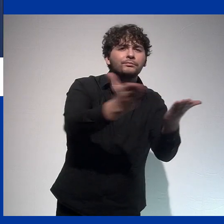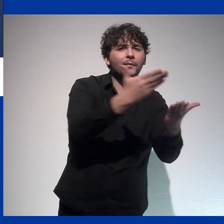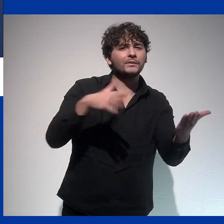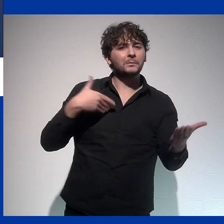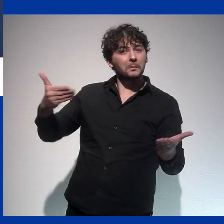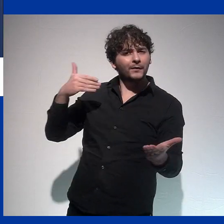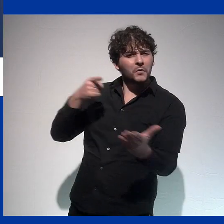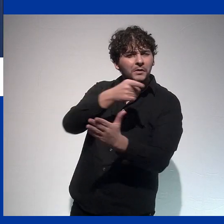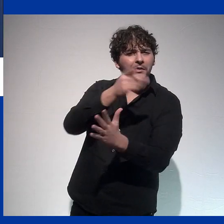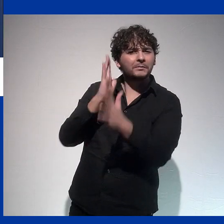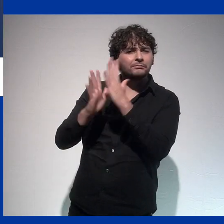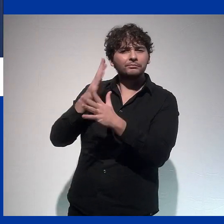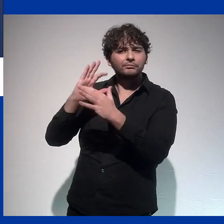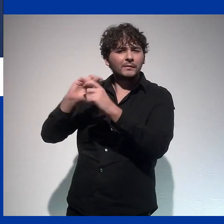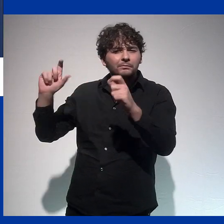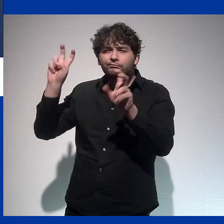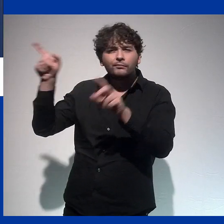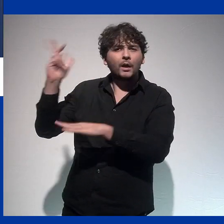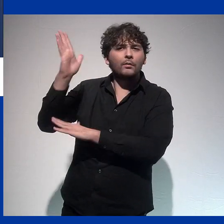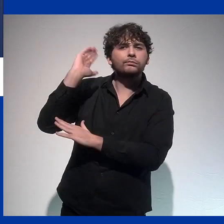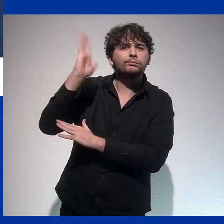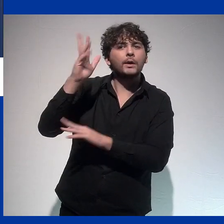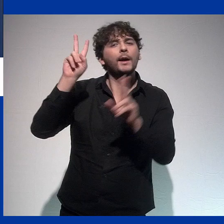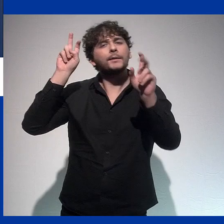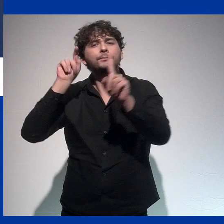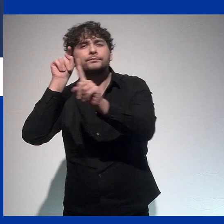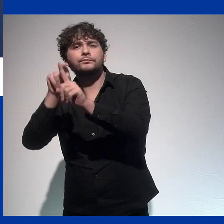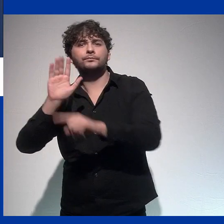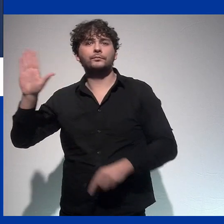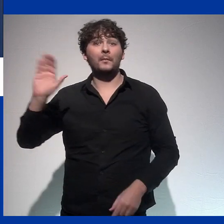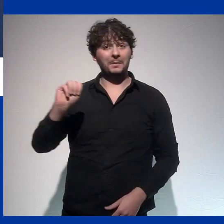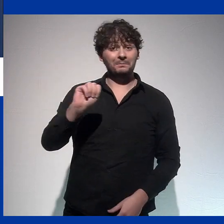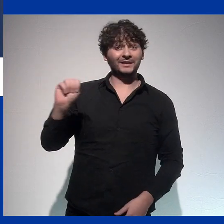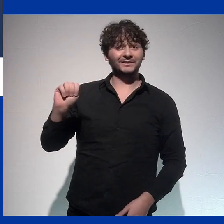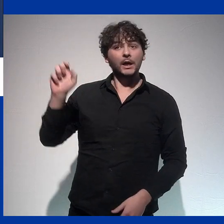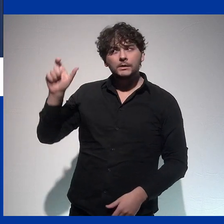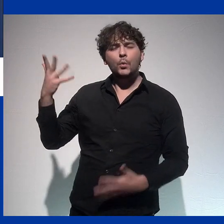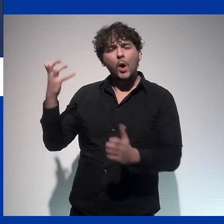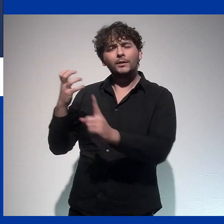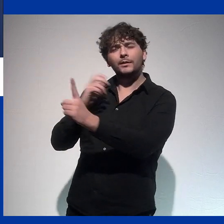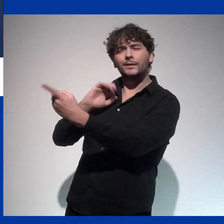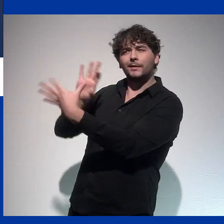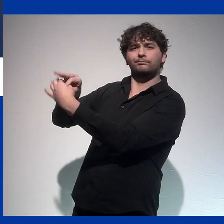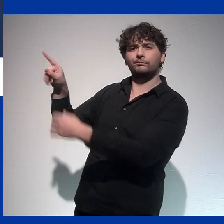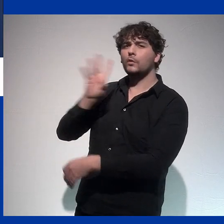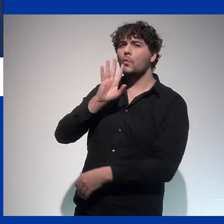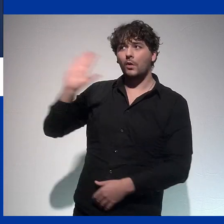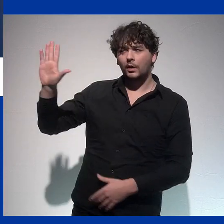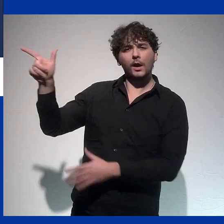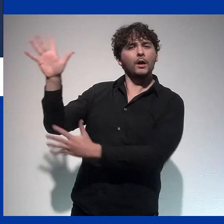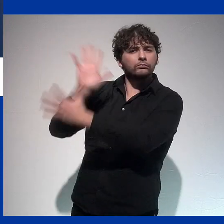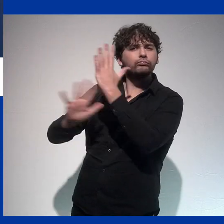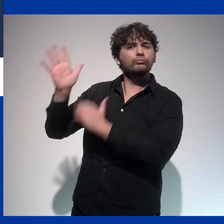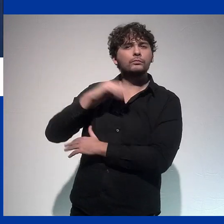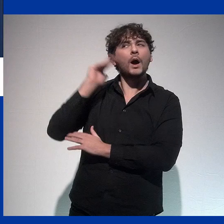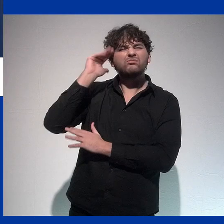previous speakers, in particular Matthias's words, Matthias who explained it just like we